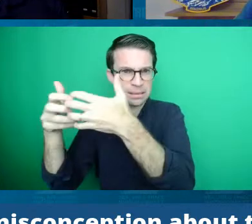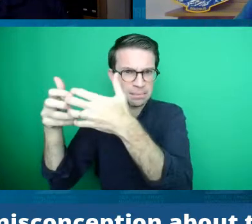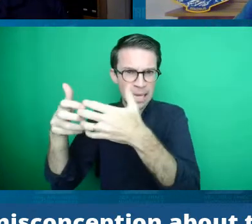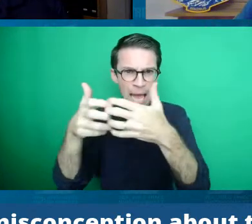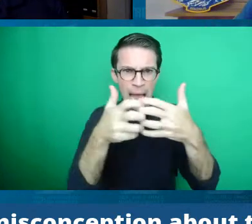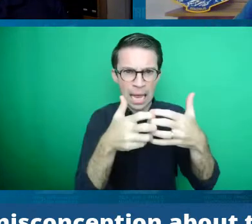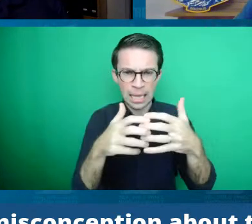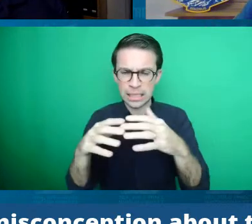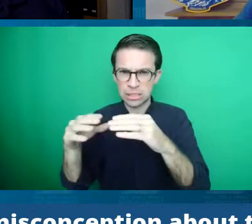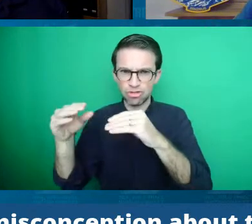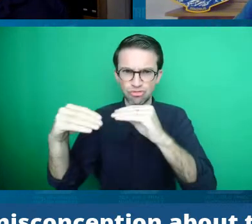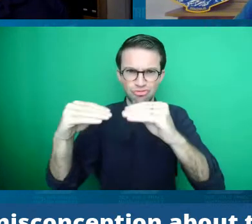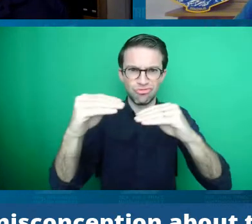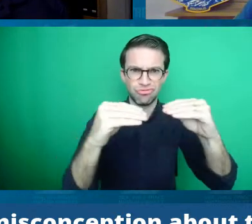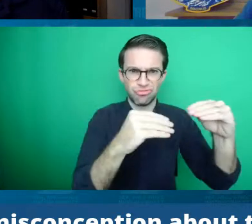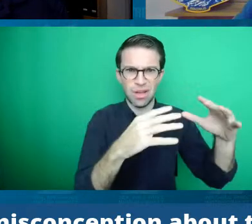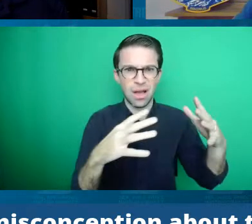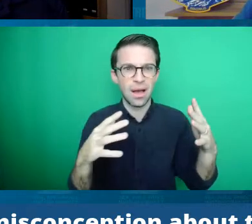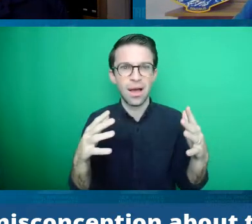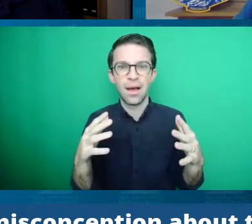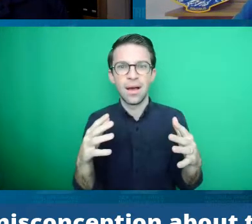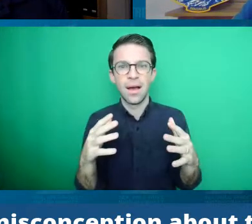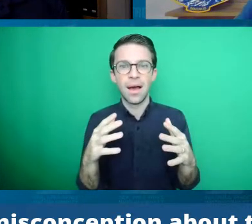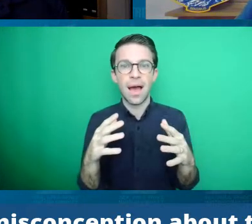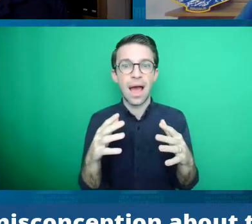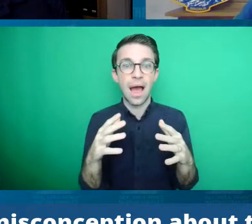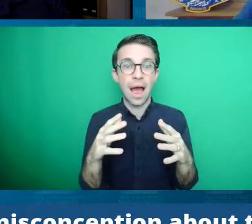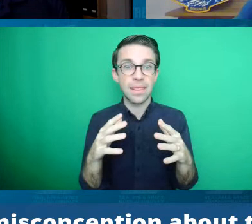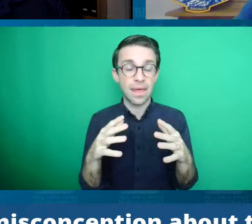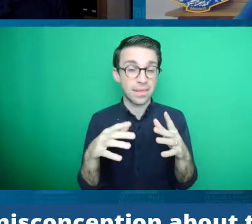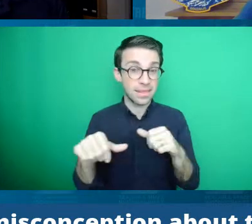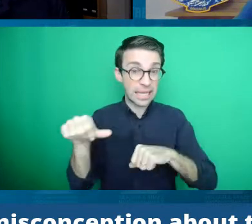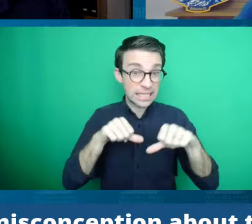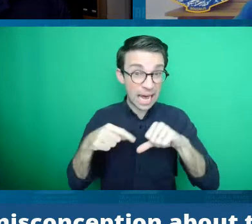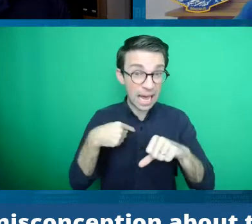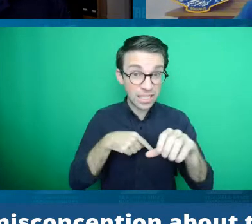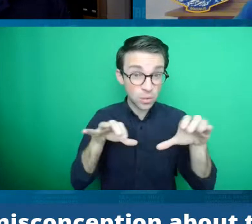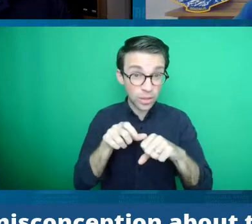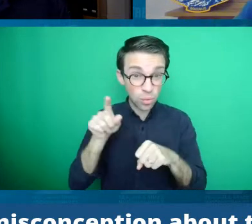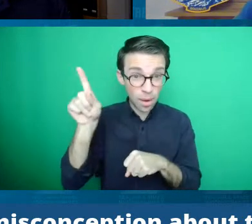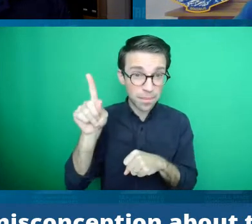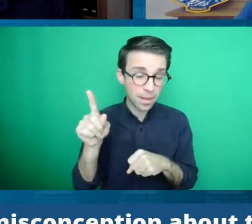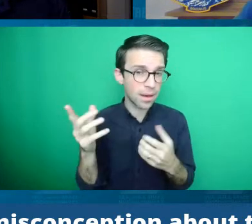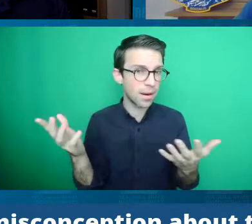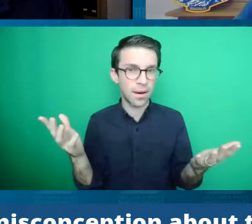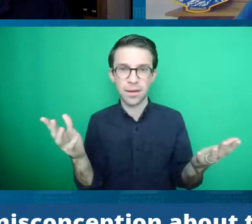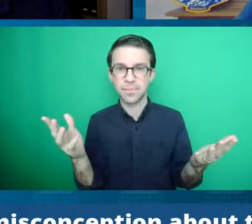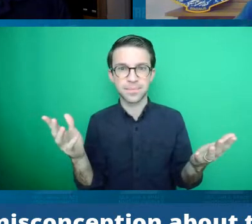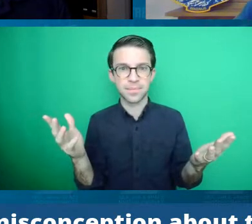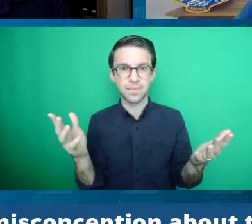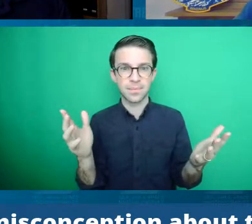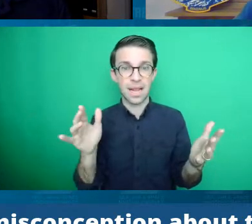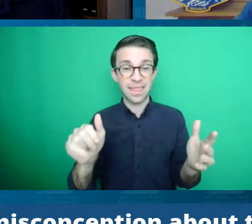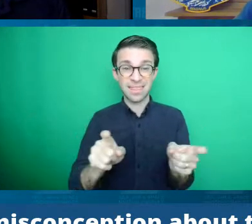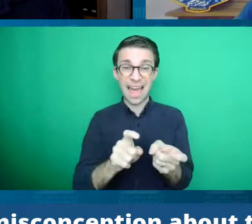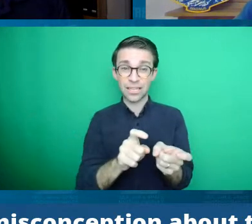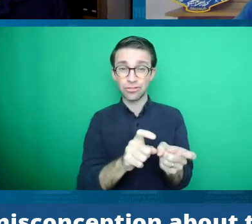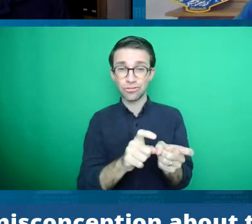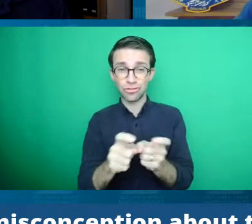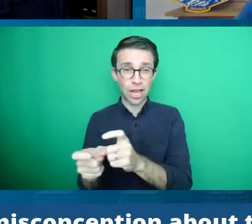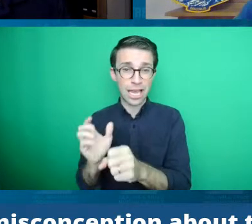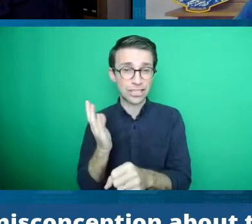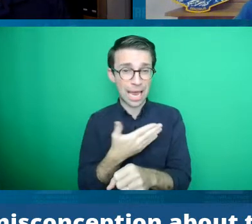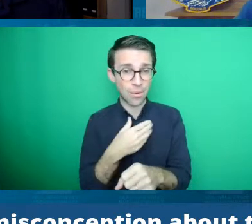other? And then the science we do on board space station, it's changing our understanding